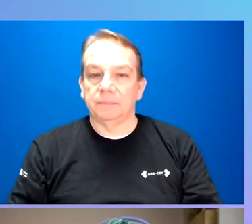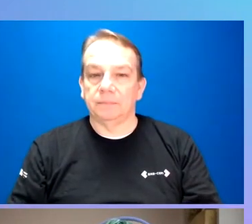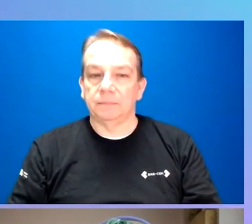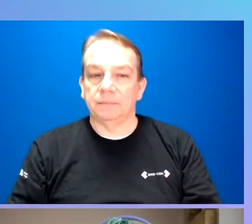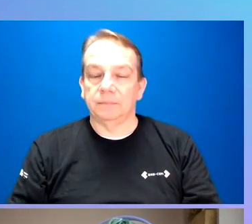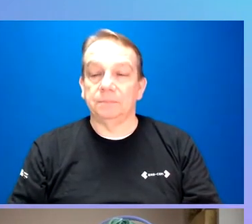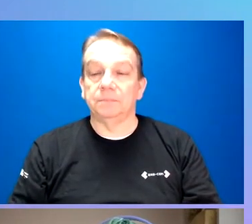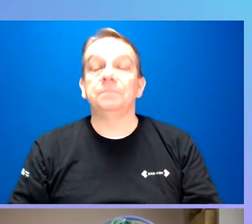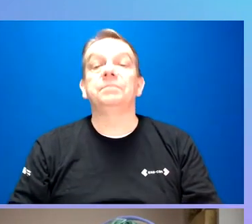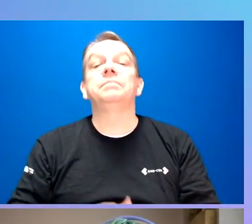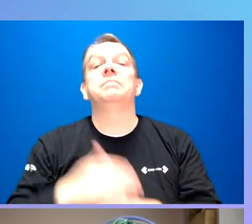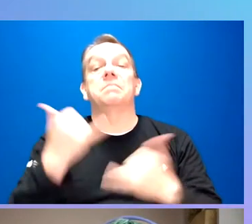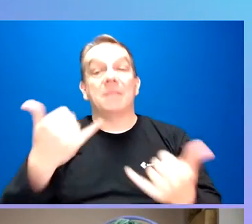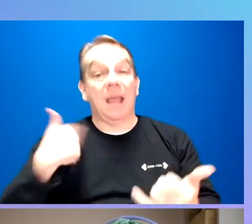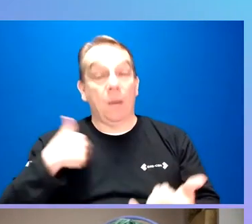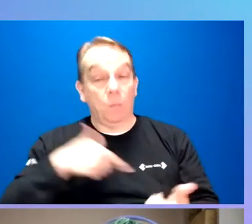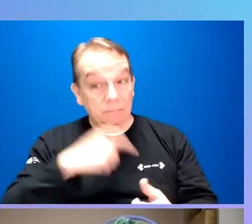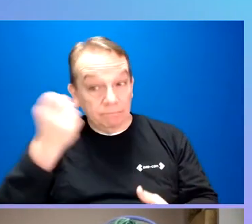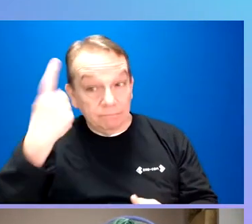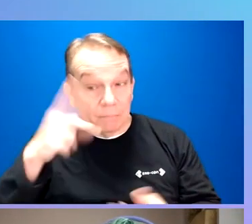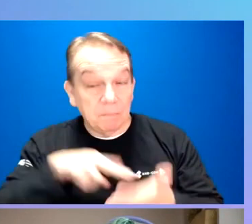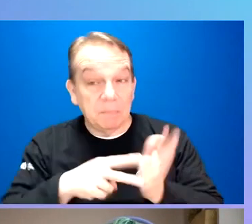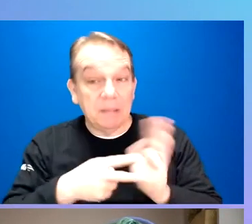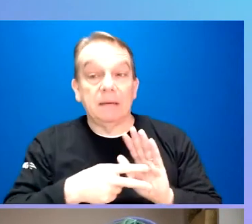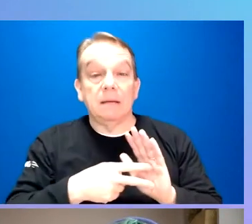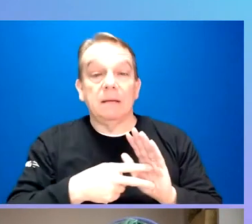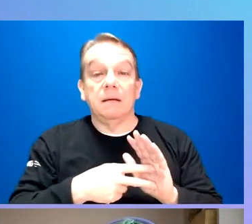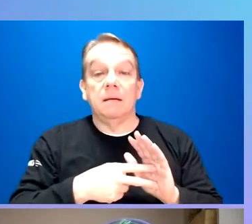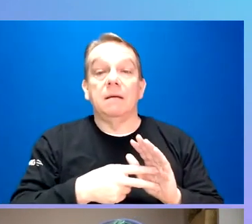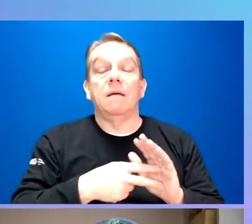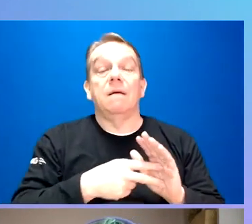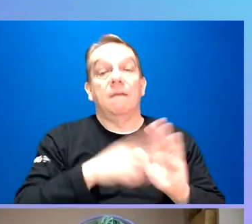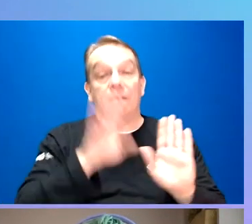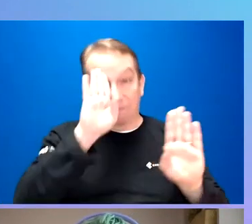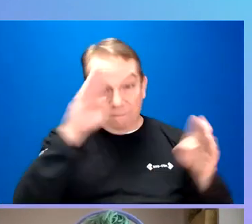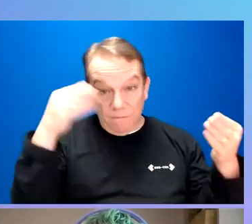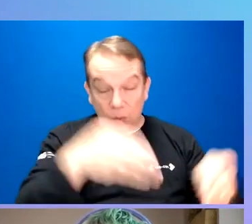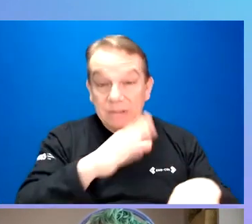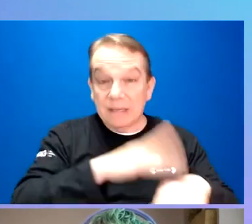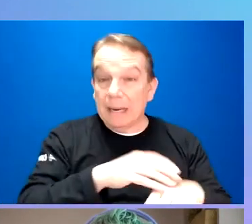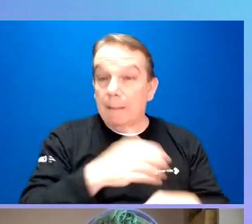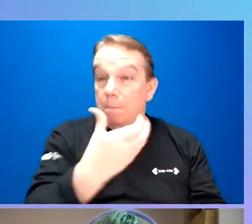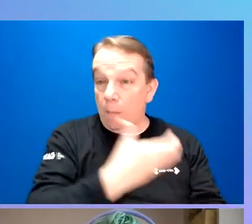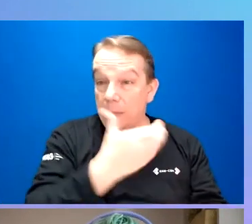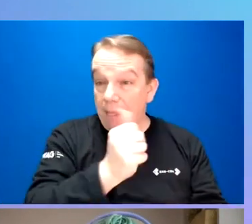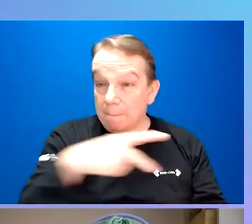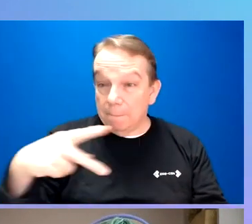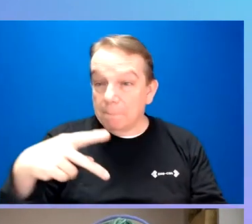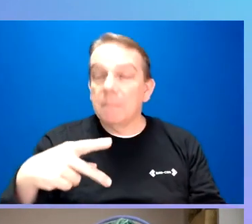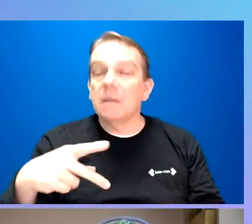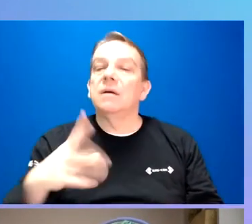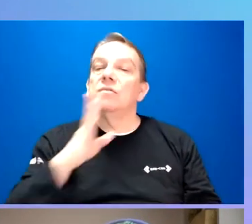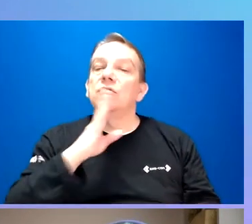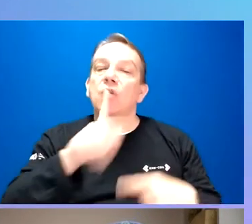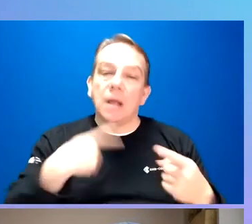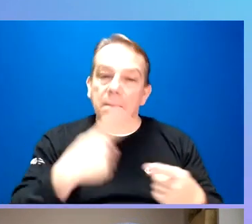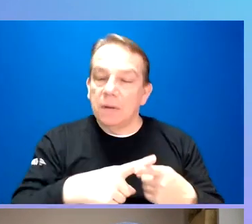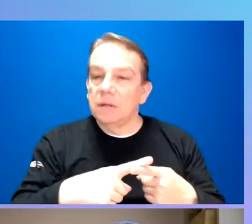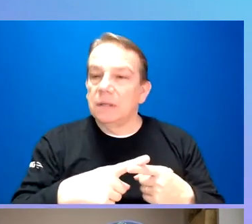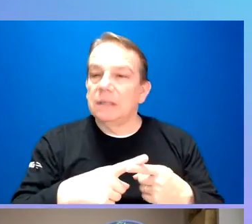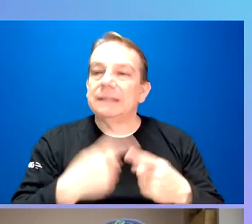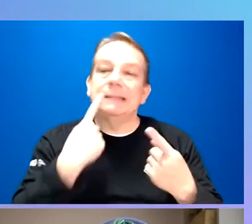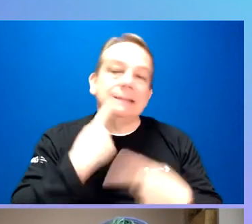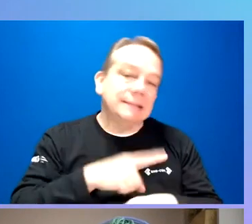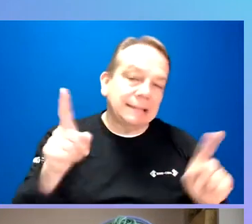All right, so now that we understand what it means to have focus in a mobile application, let's talk about these new